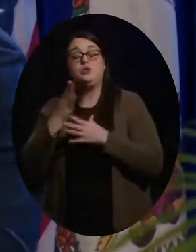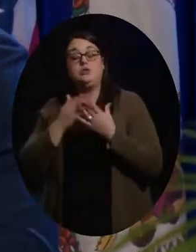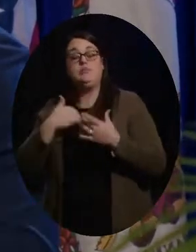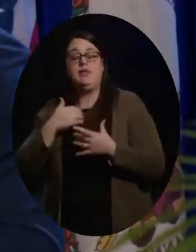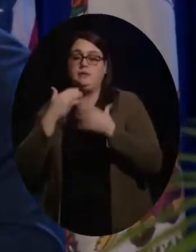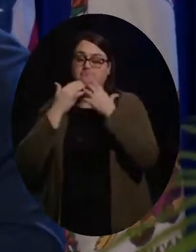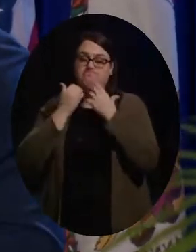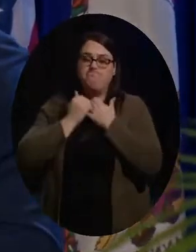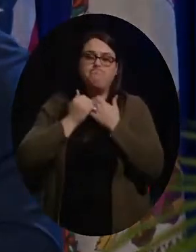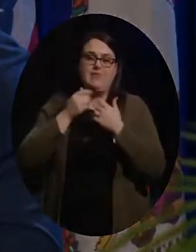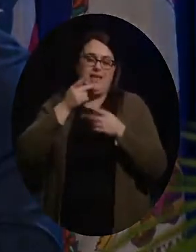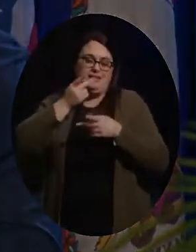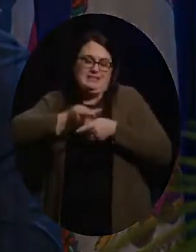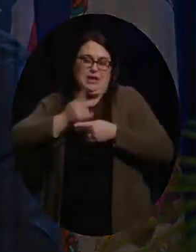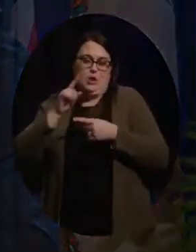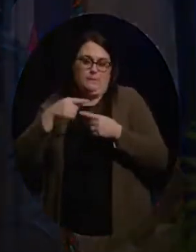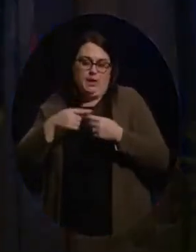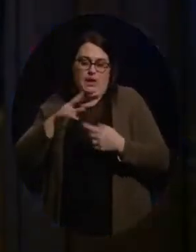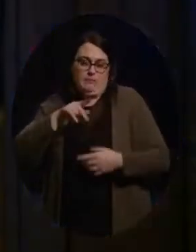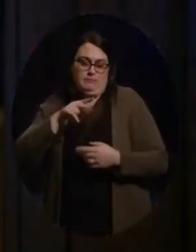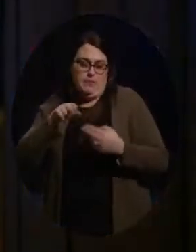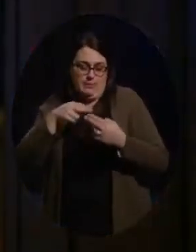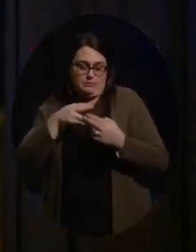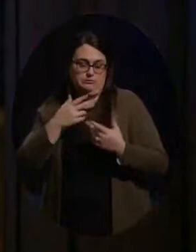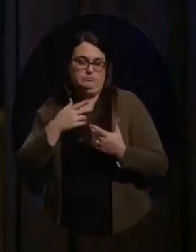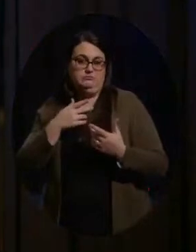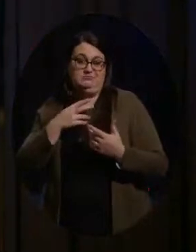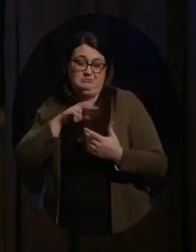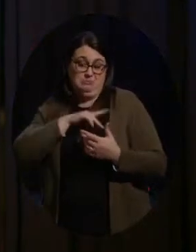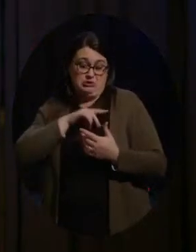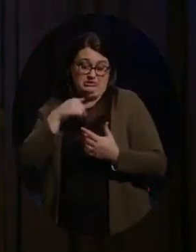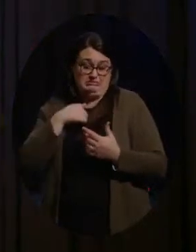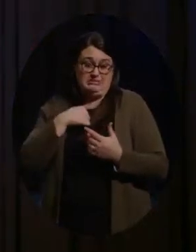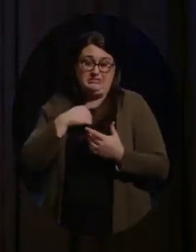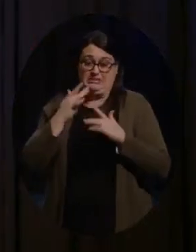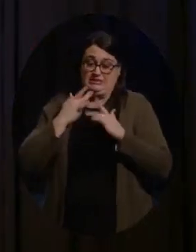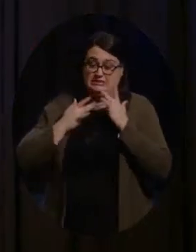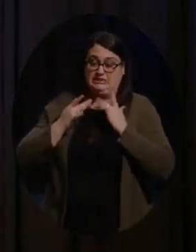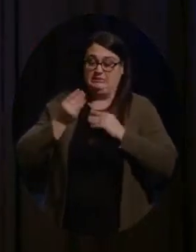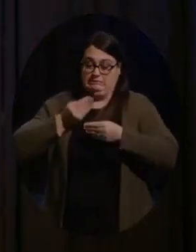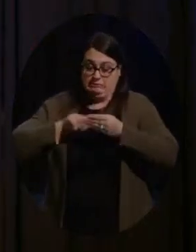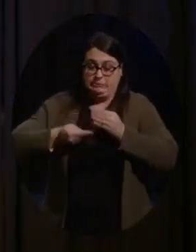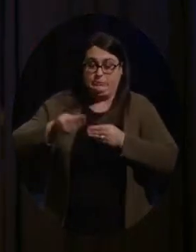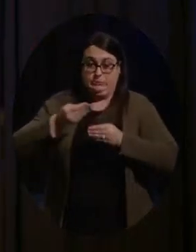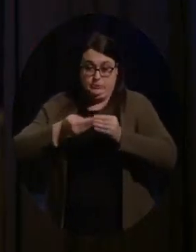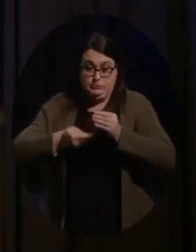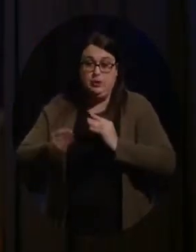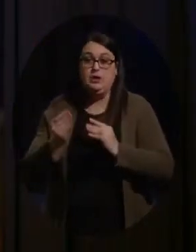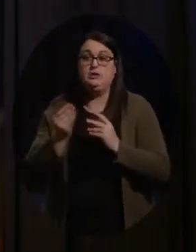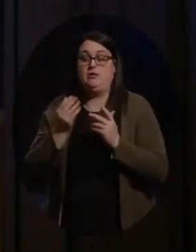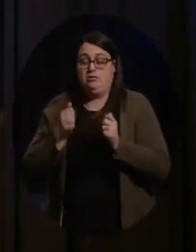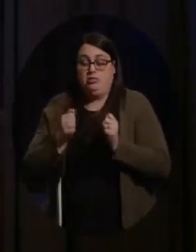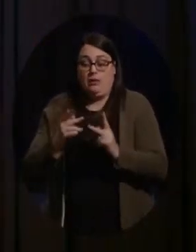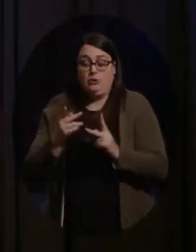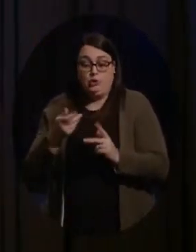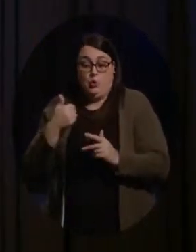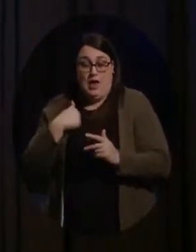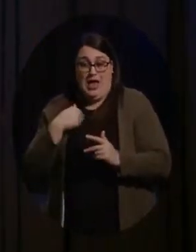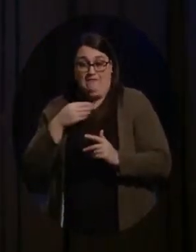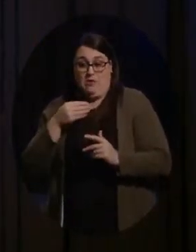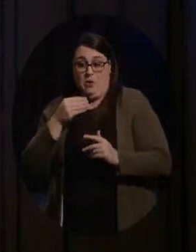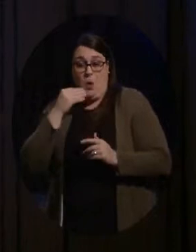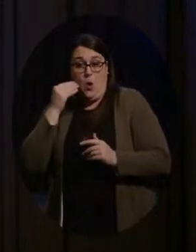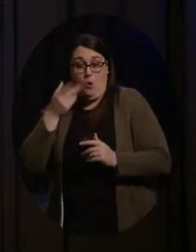about personally. Growing up, we lived paycheck to paycheck. The opportunity to own a home and